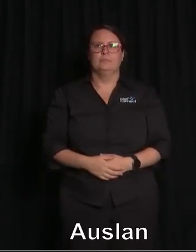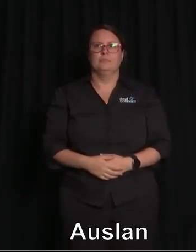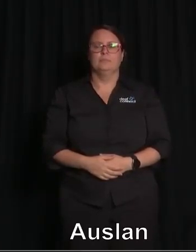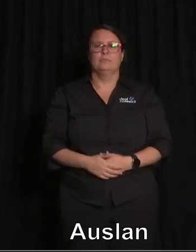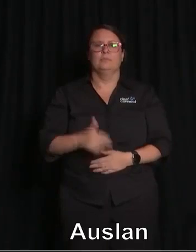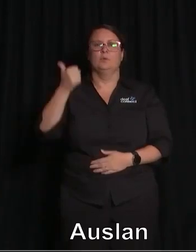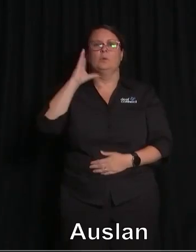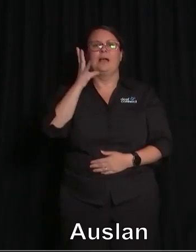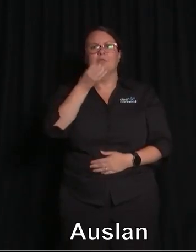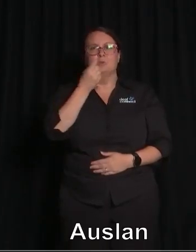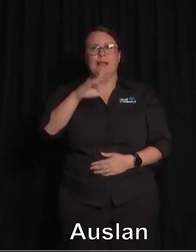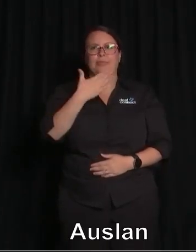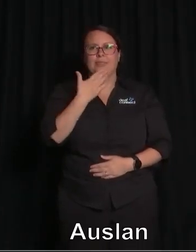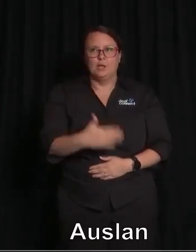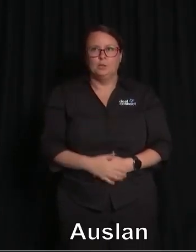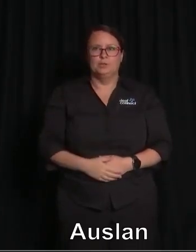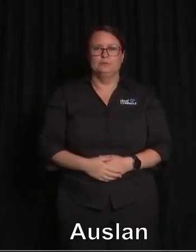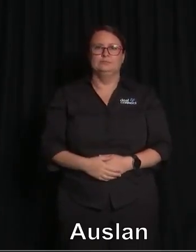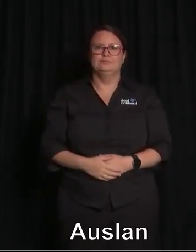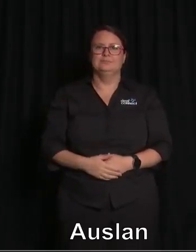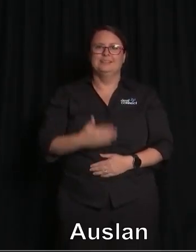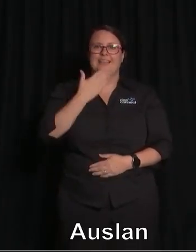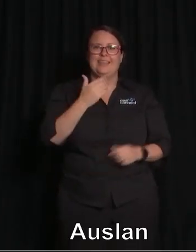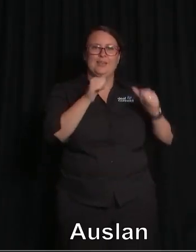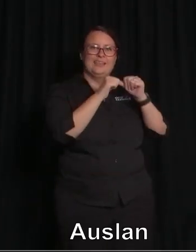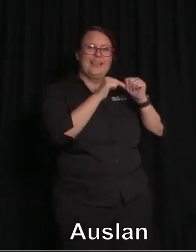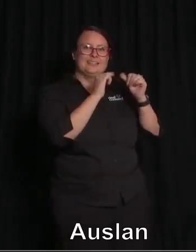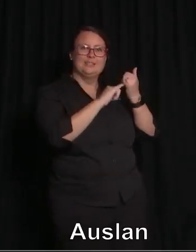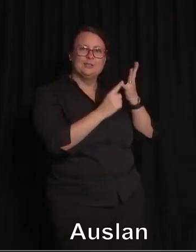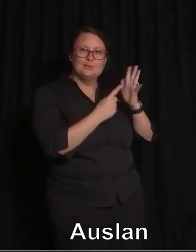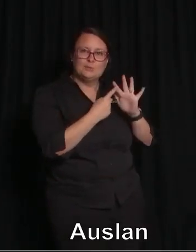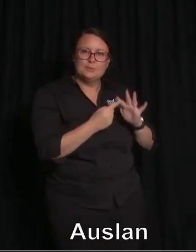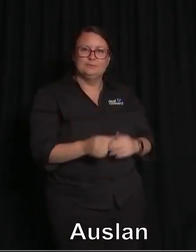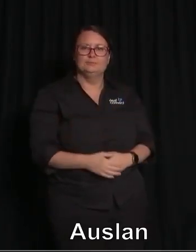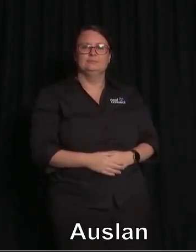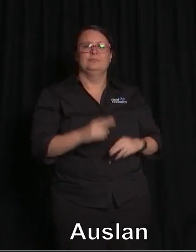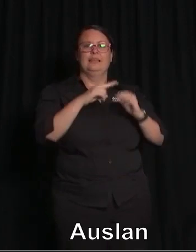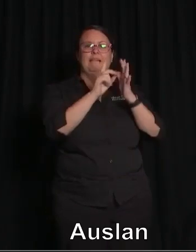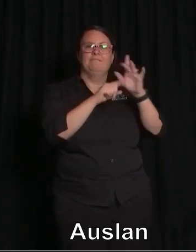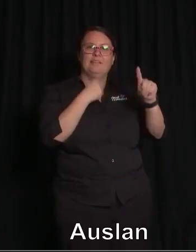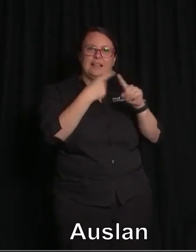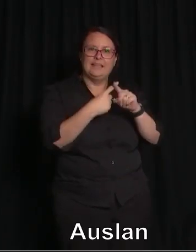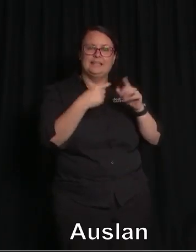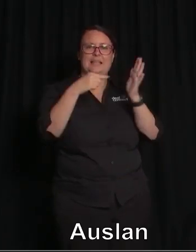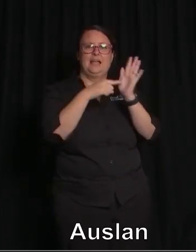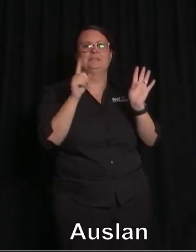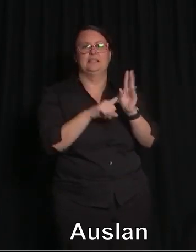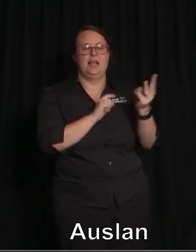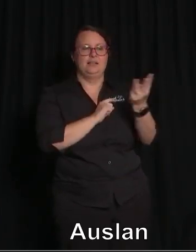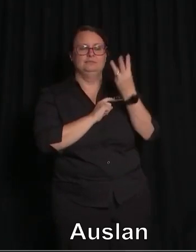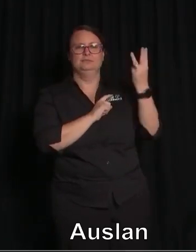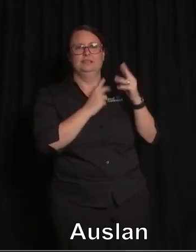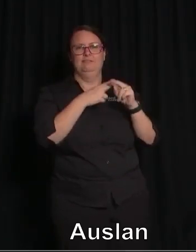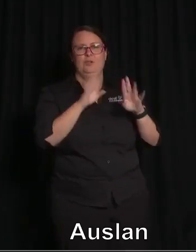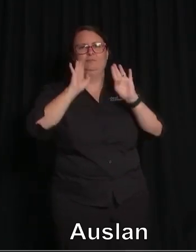Good afternoon and thank you. Thank you, Aunty Sue, Felix, and Ty, for all of the